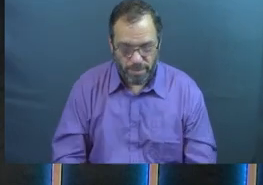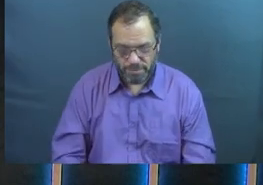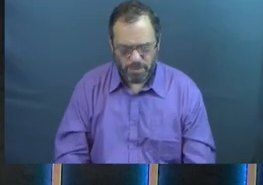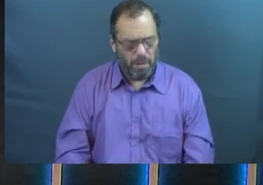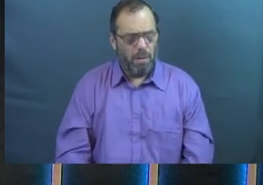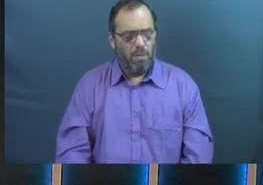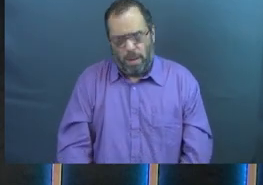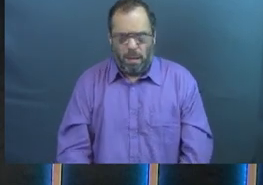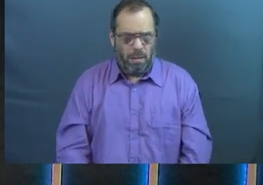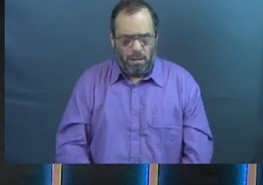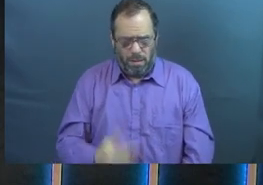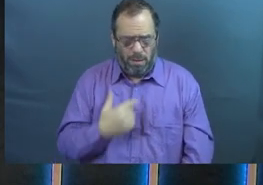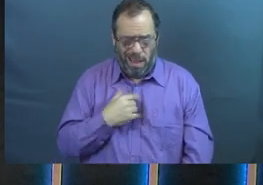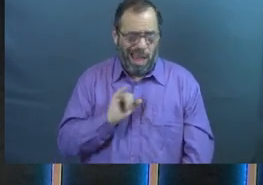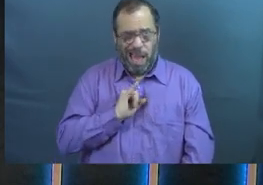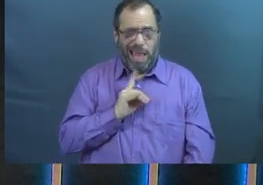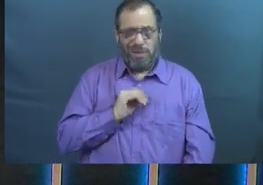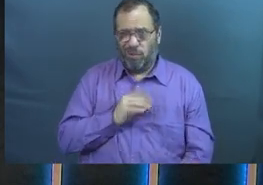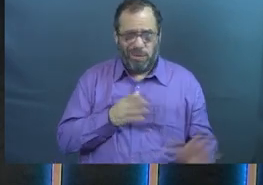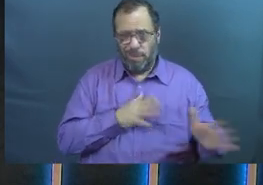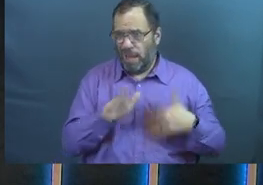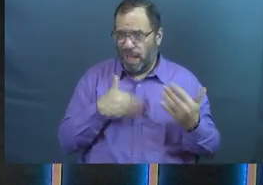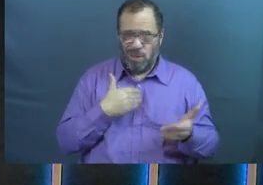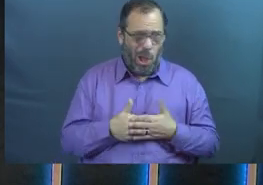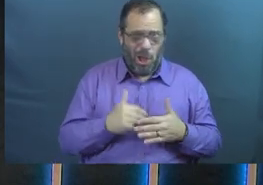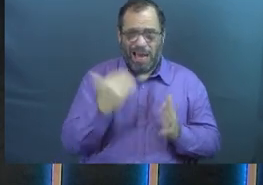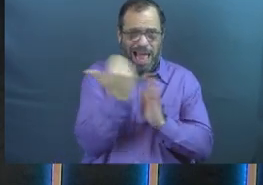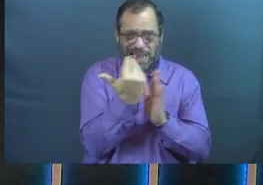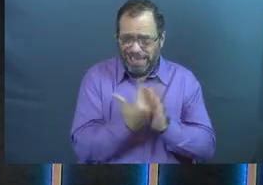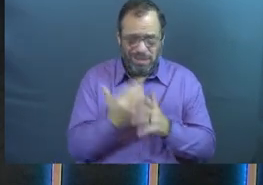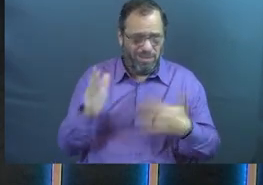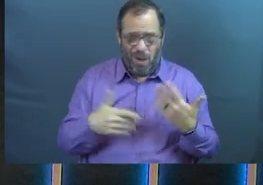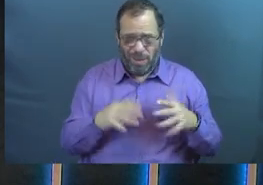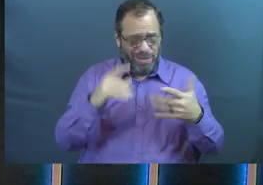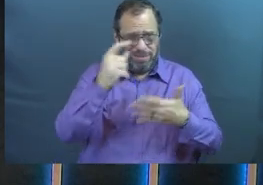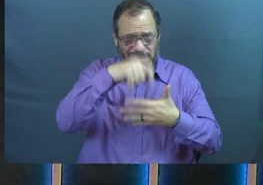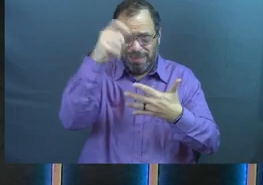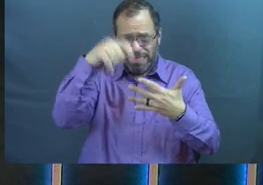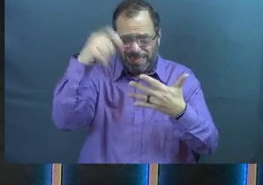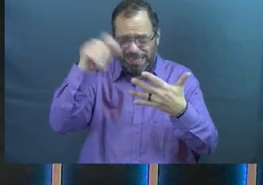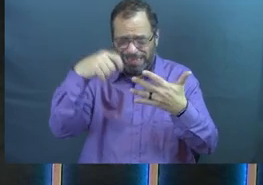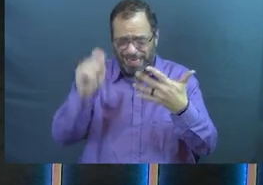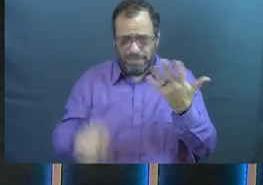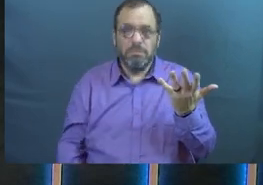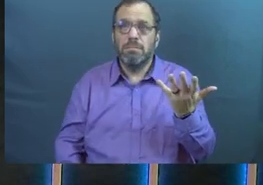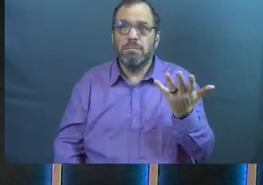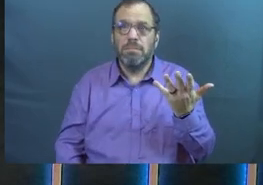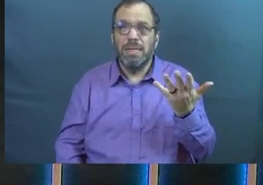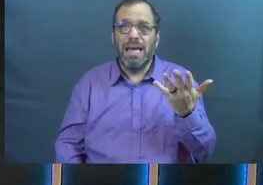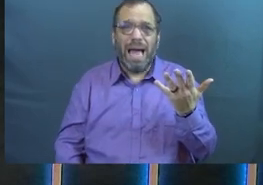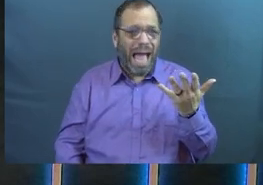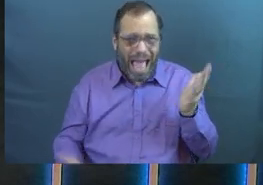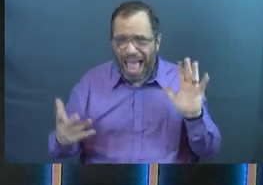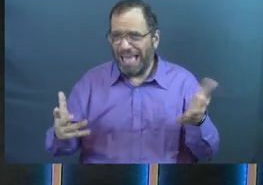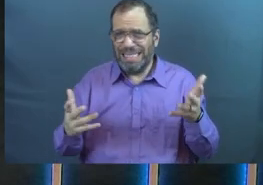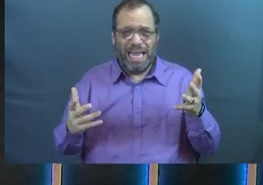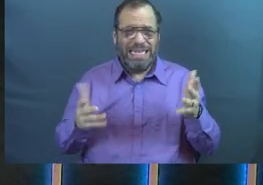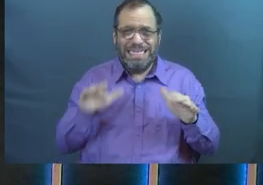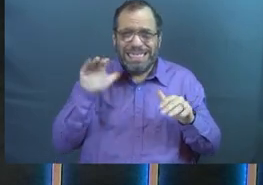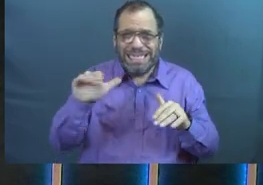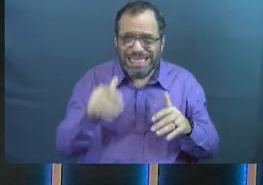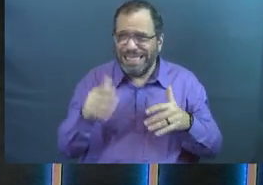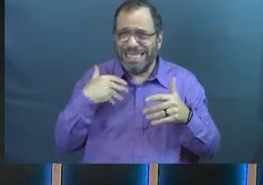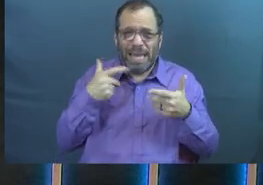And you're like, well, we said the I do's, and I had this whole plan, and I had a list of everything that... And I want to shape them, and I want to hint, and